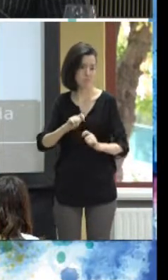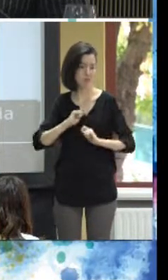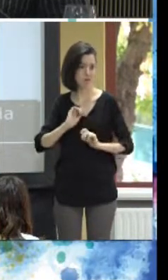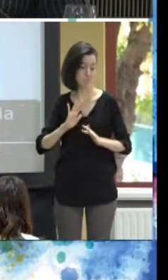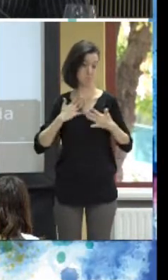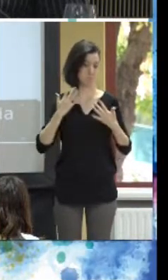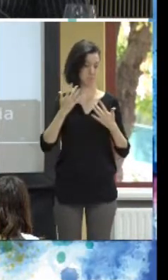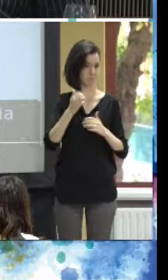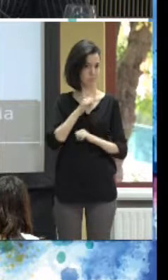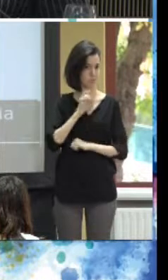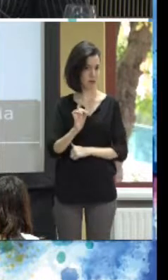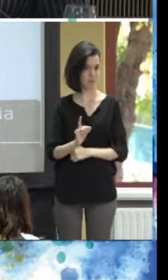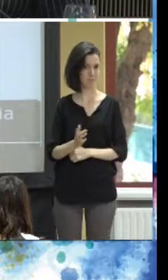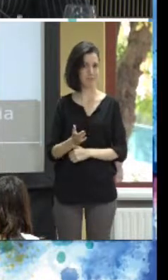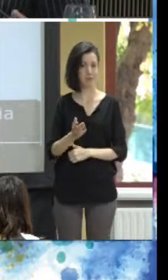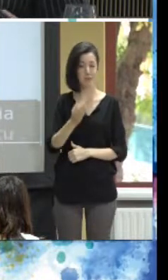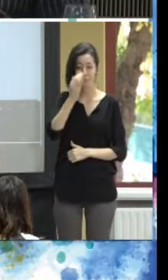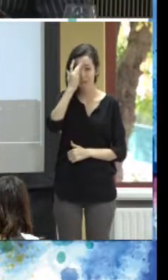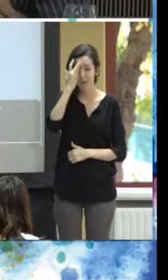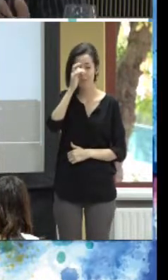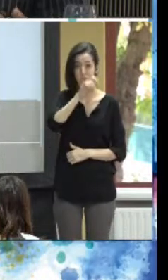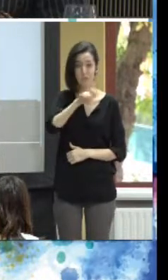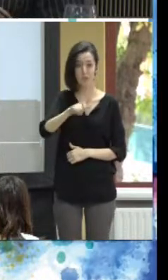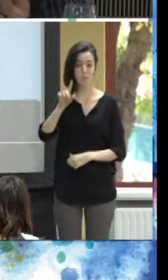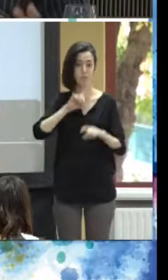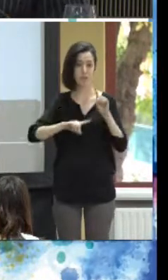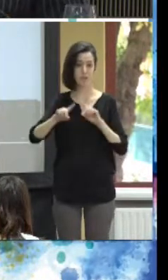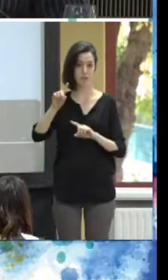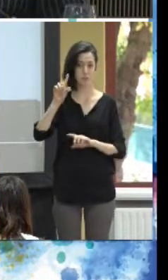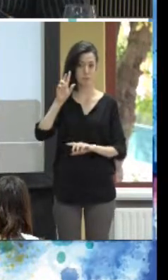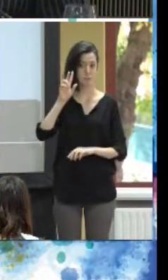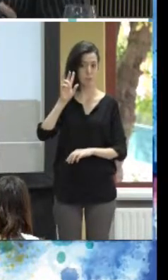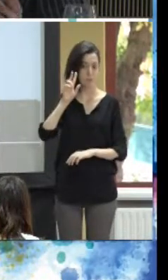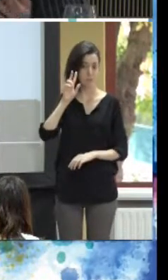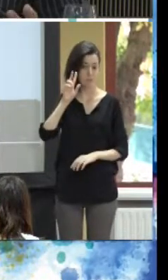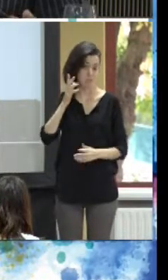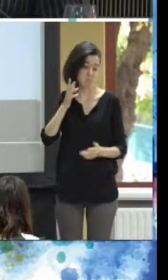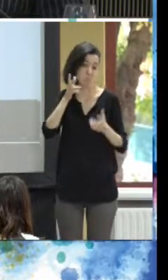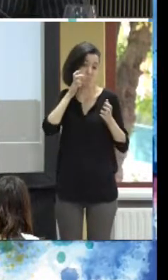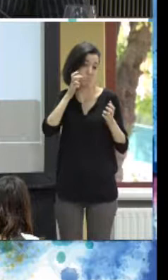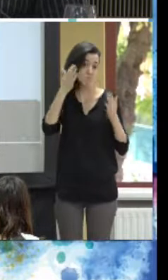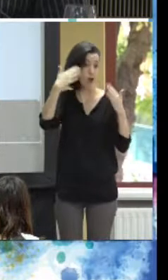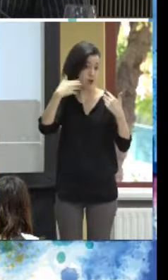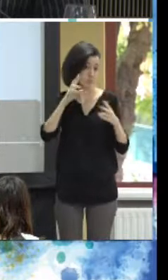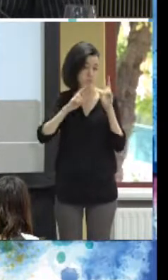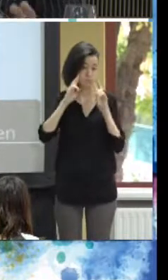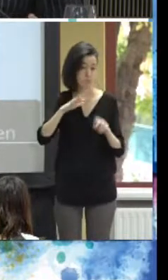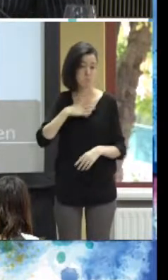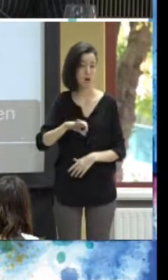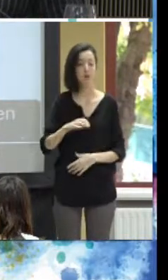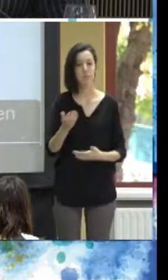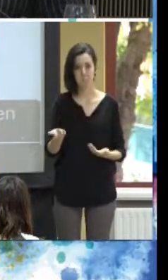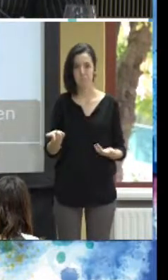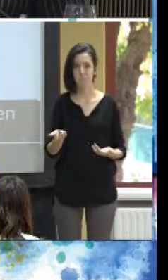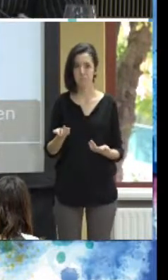with hearing. So just wonderful designers and curators who are dealing